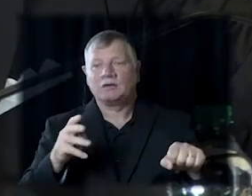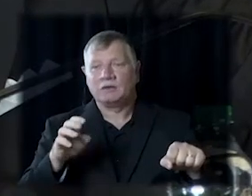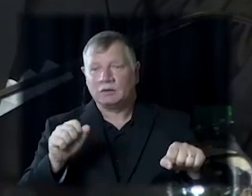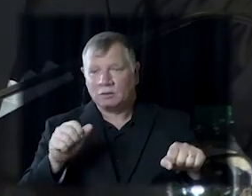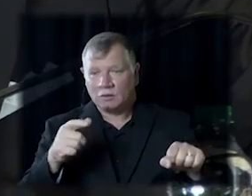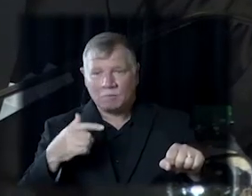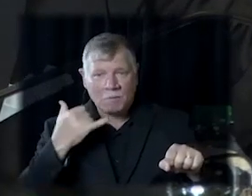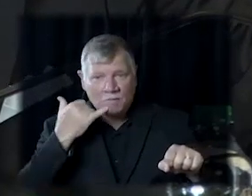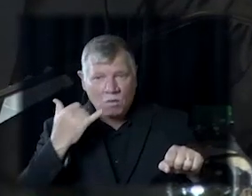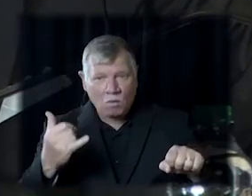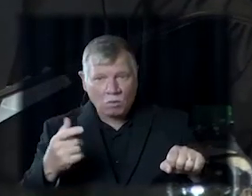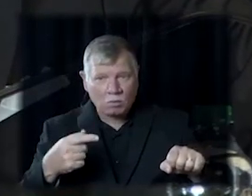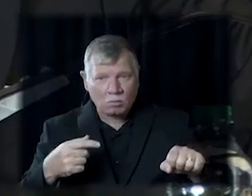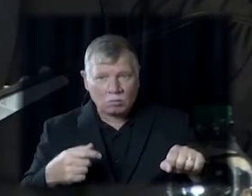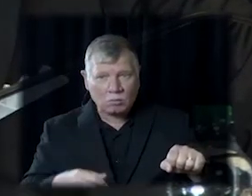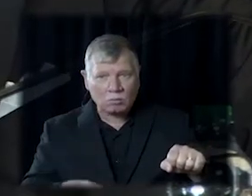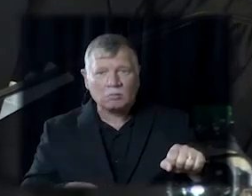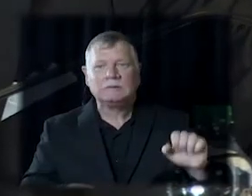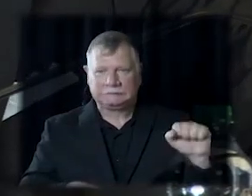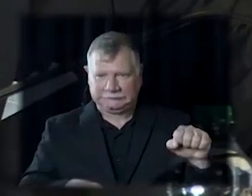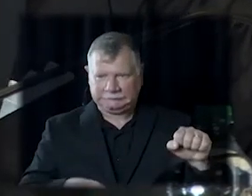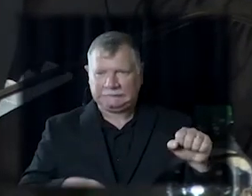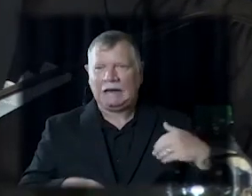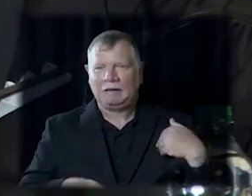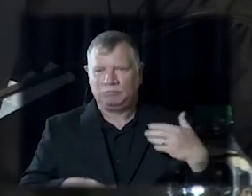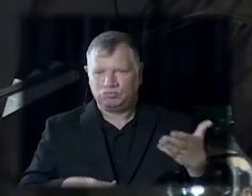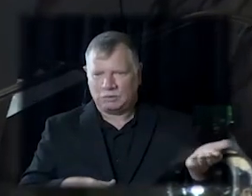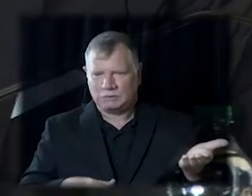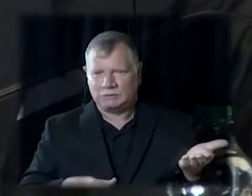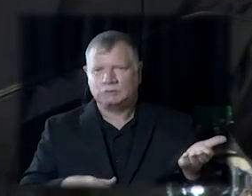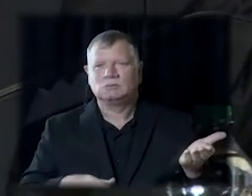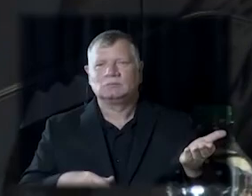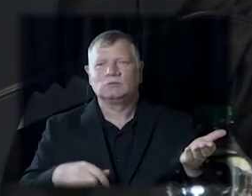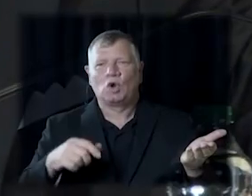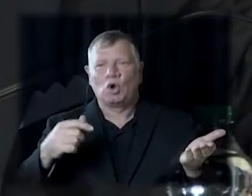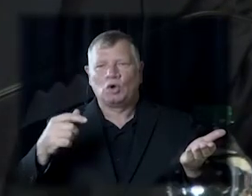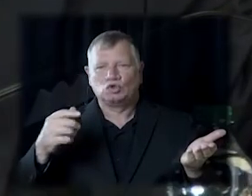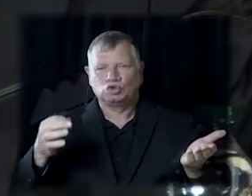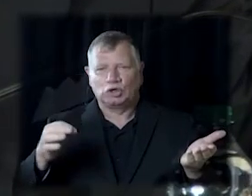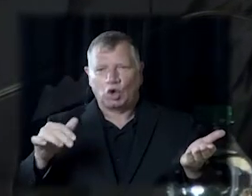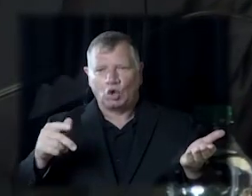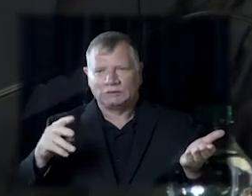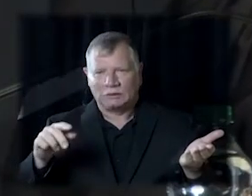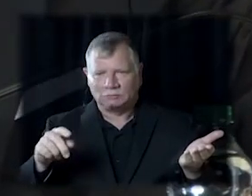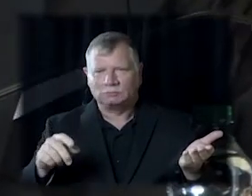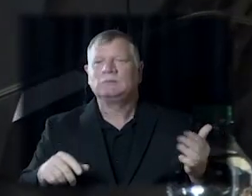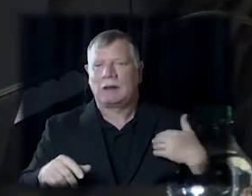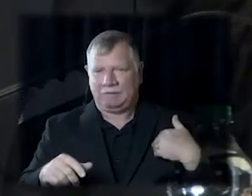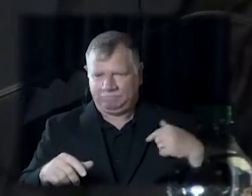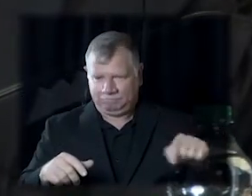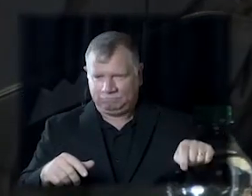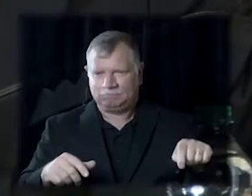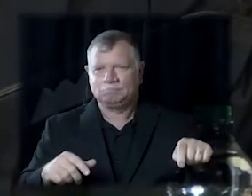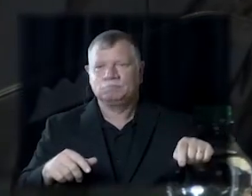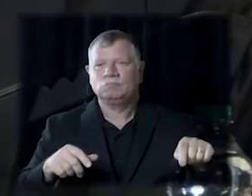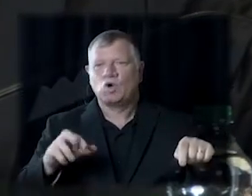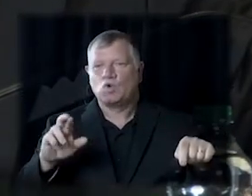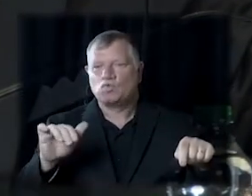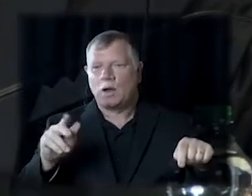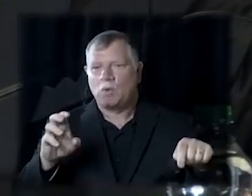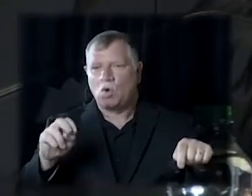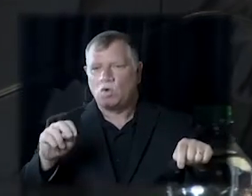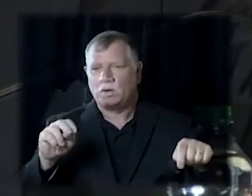is joining us by phone? Present. Judge Gonzalez? Present. Mr. Jose Ramon